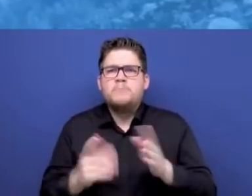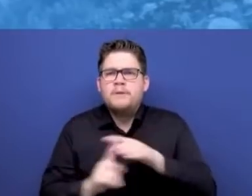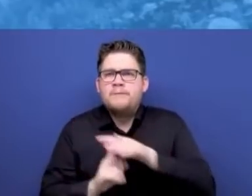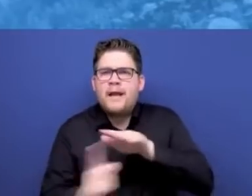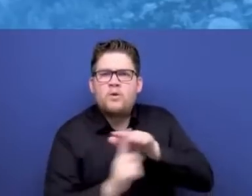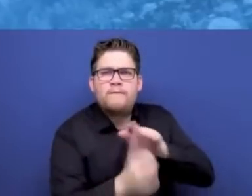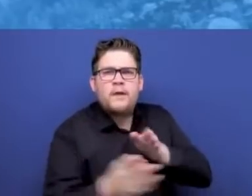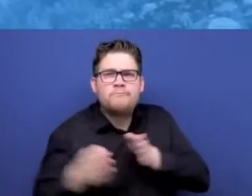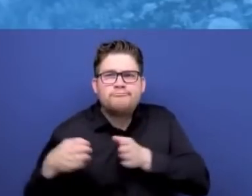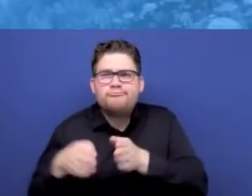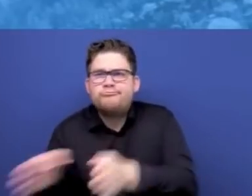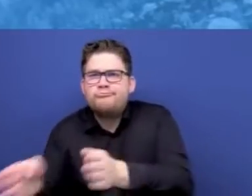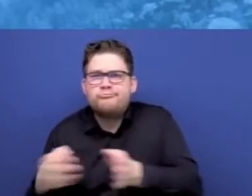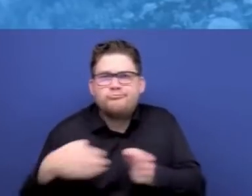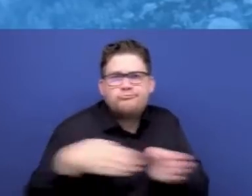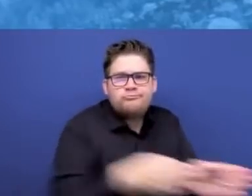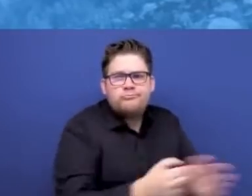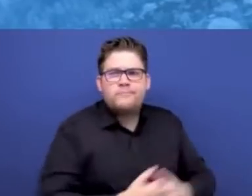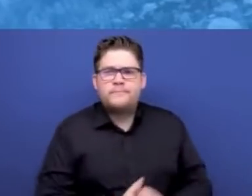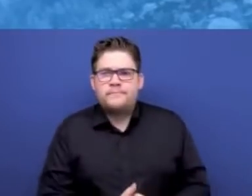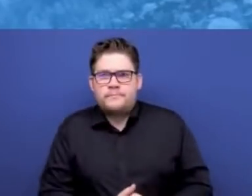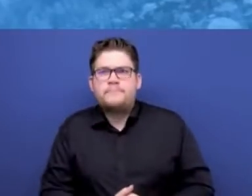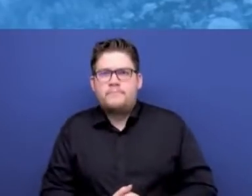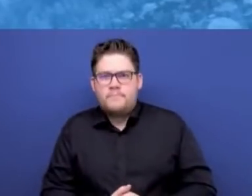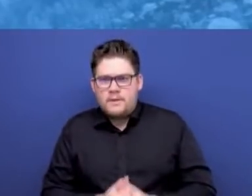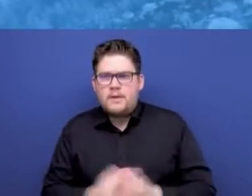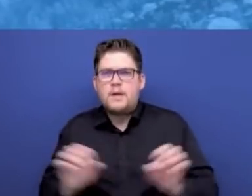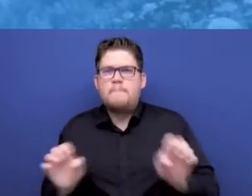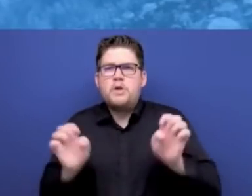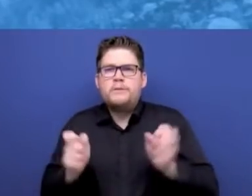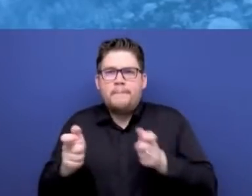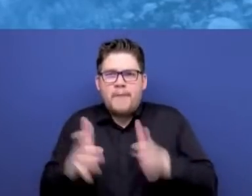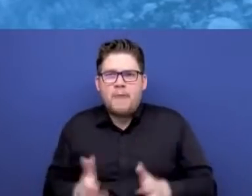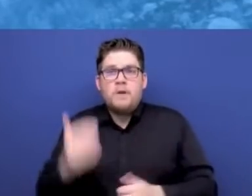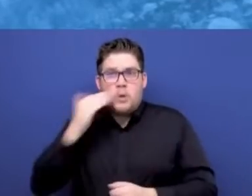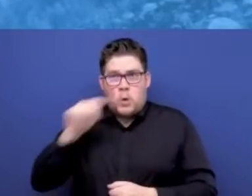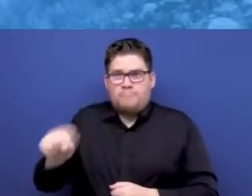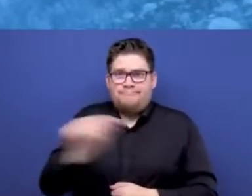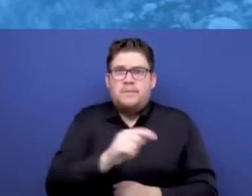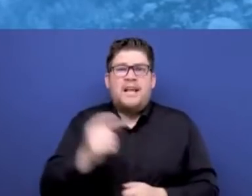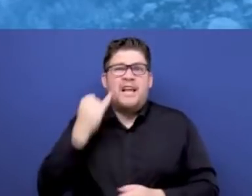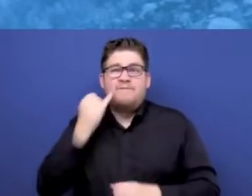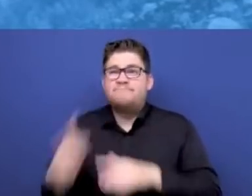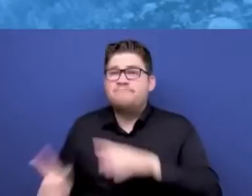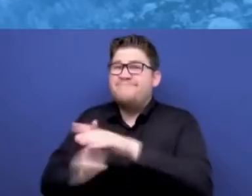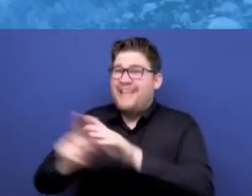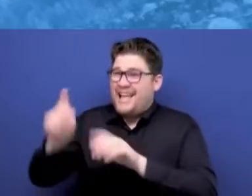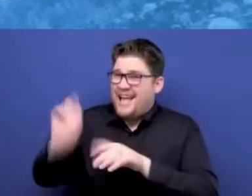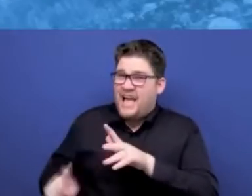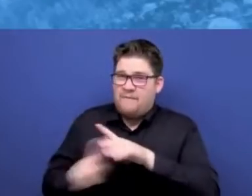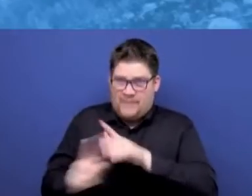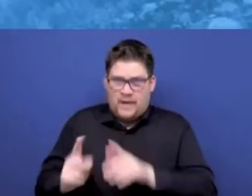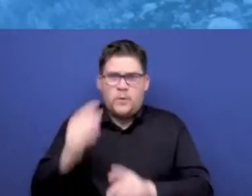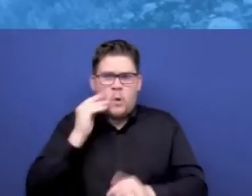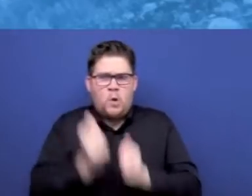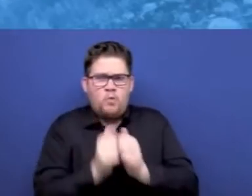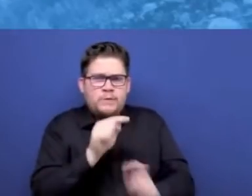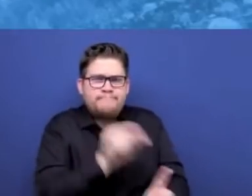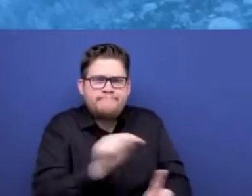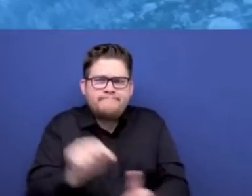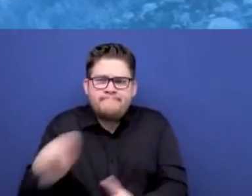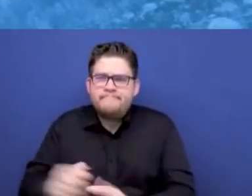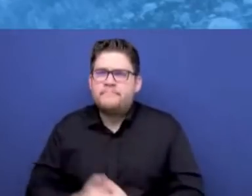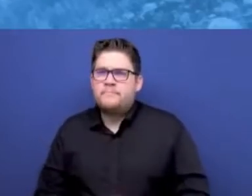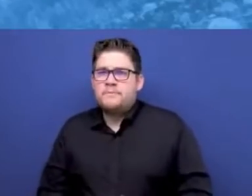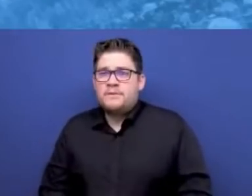situations. So people who are subject to an evacuation order, but who remain beyond the recommended departure time, may find